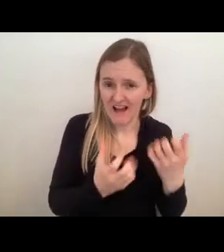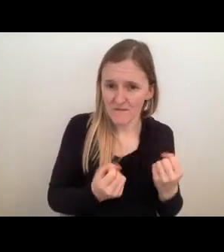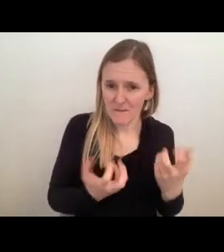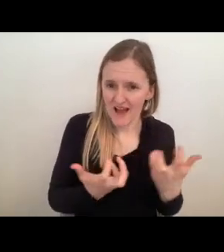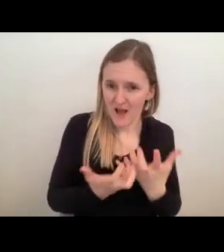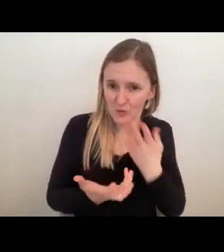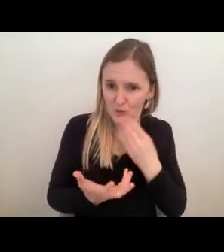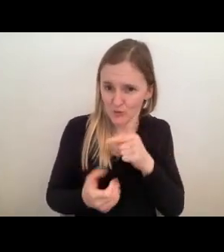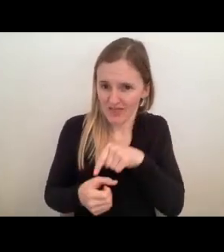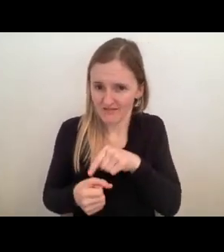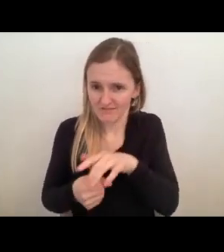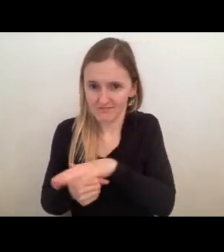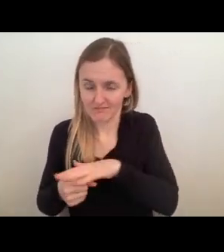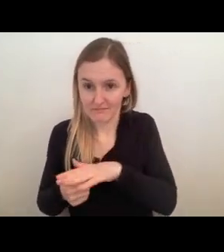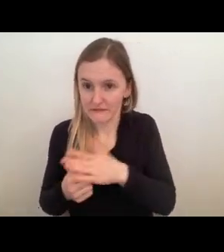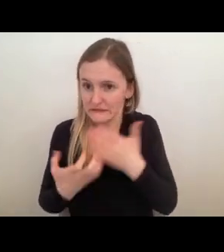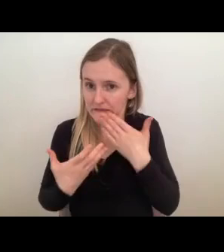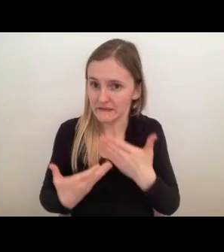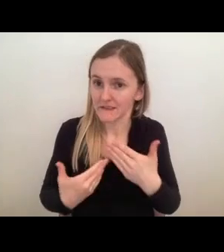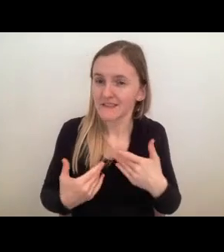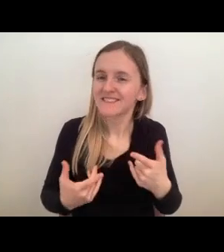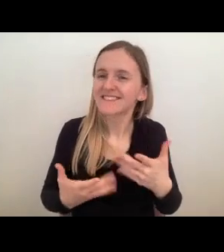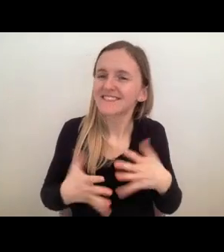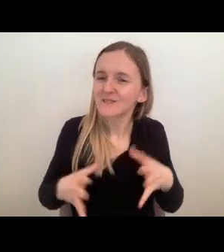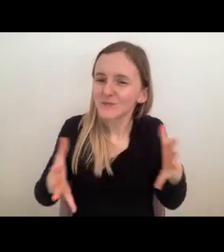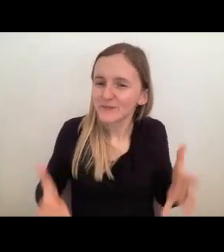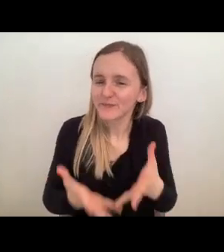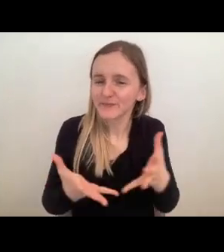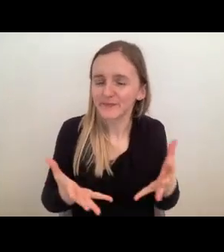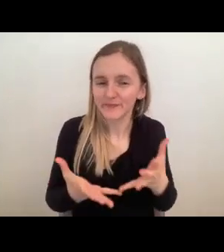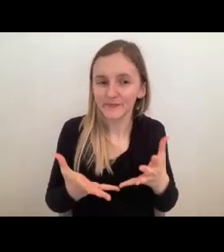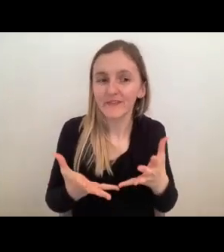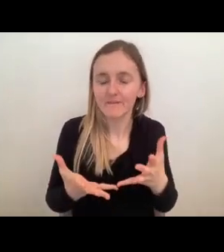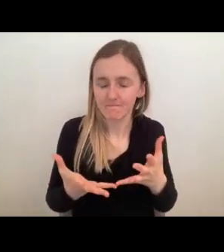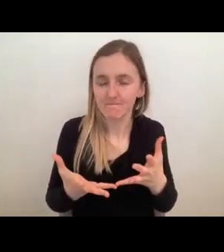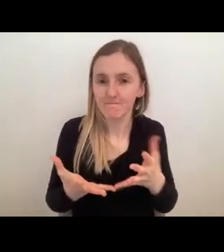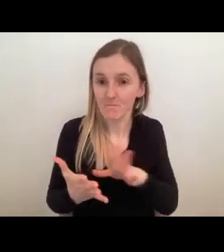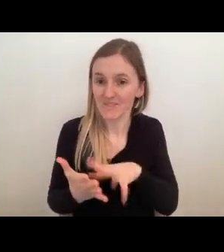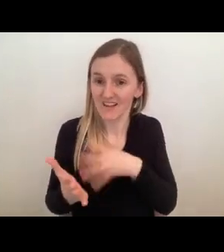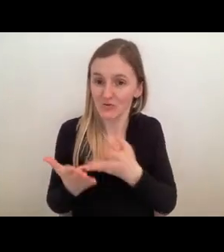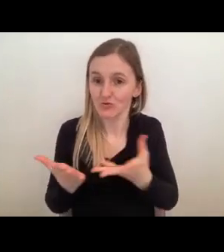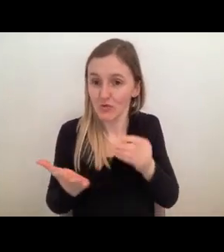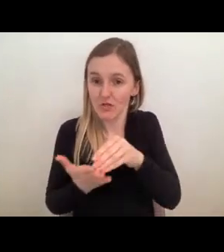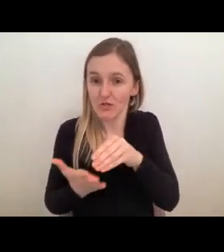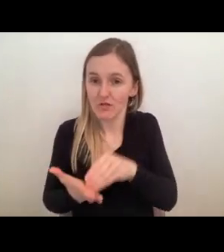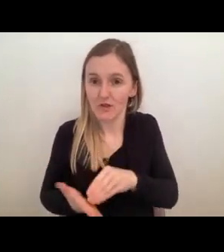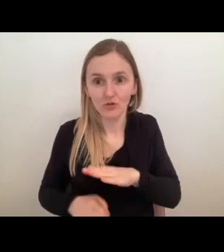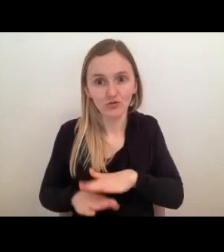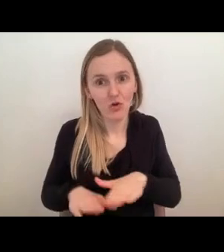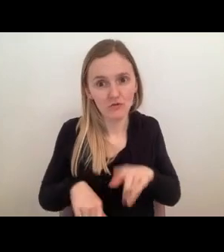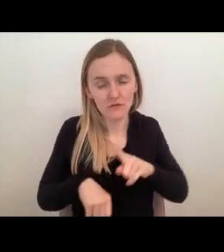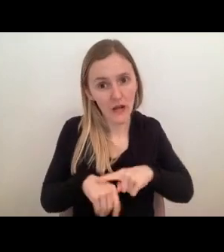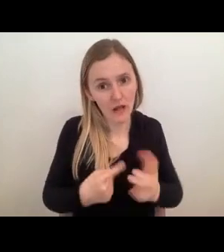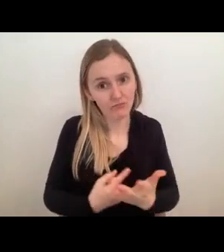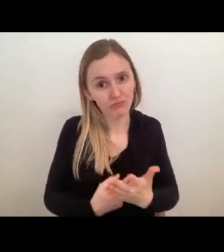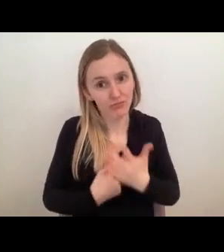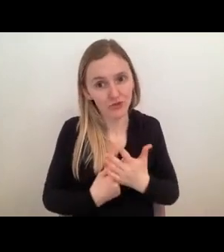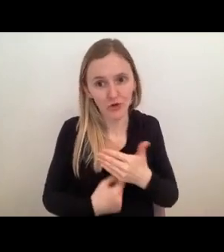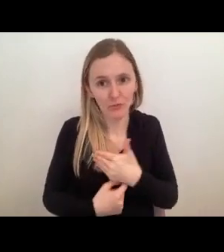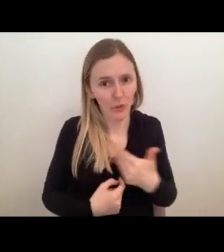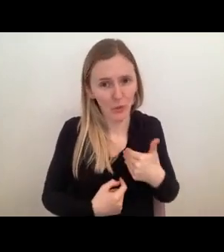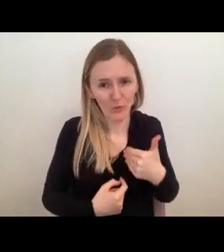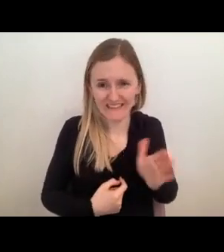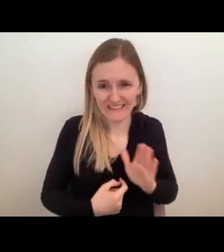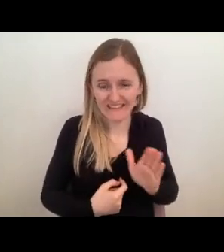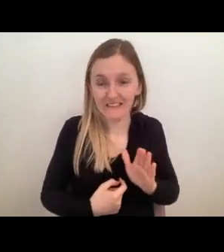that. But yeah, I would definitely build it into the schedule, but when there's not those time demands, when there's not as much pressure to